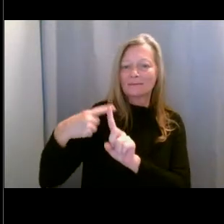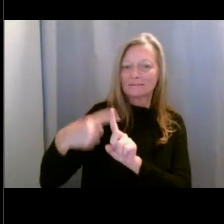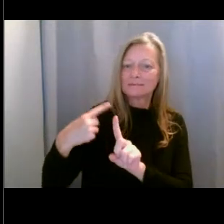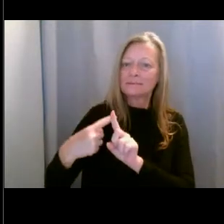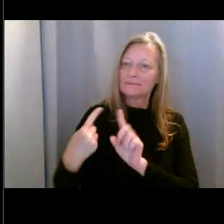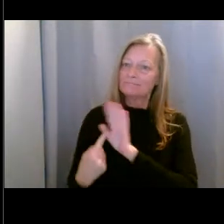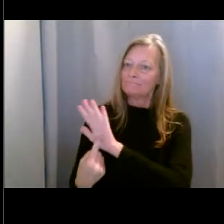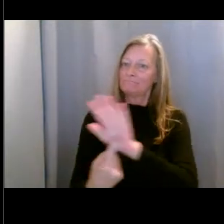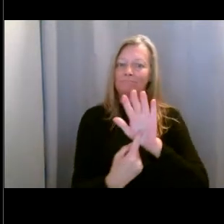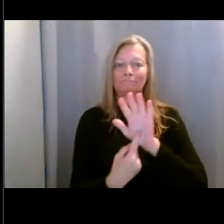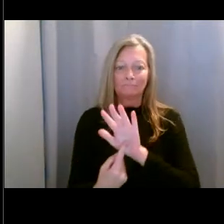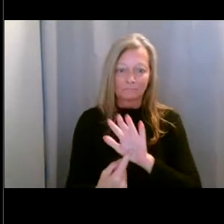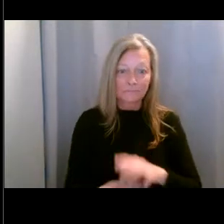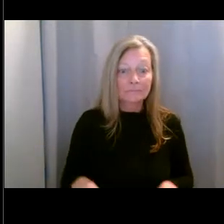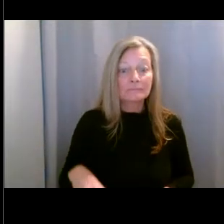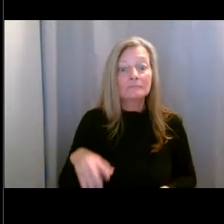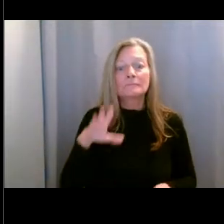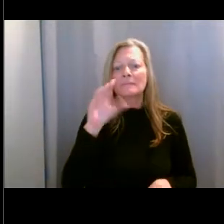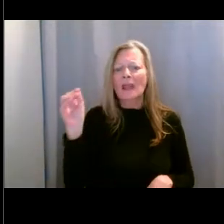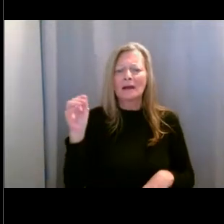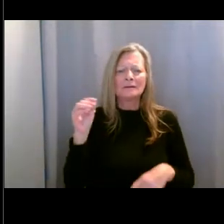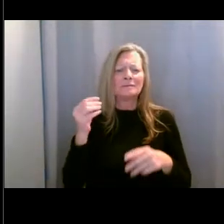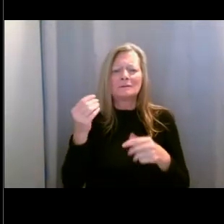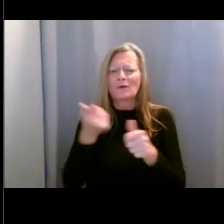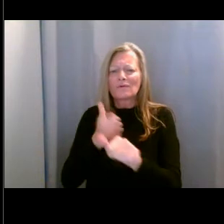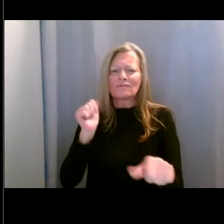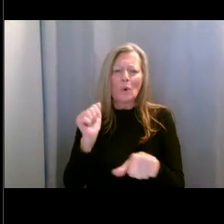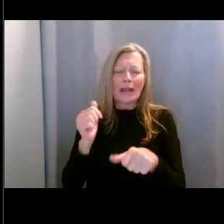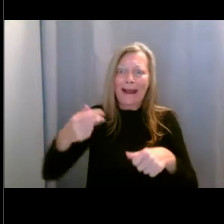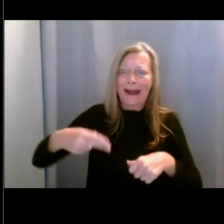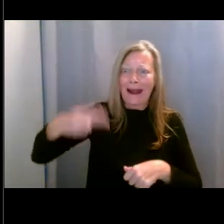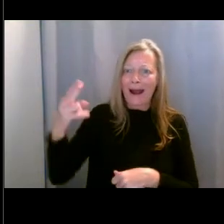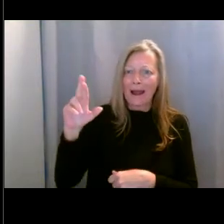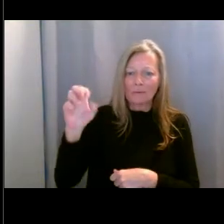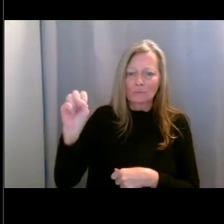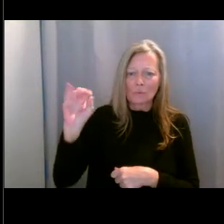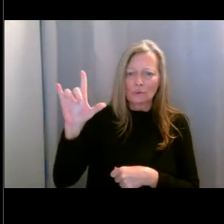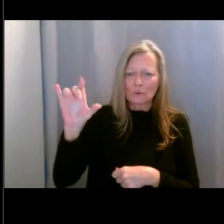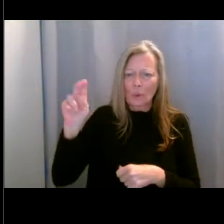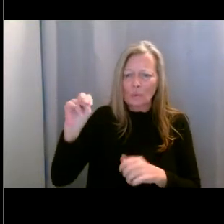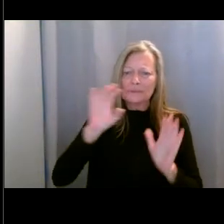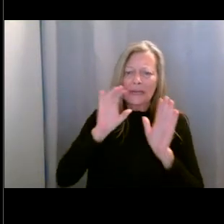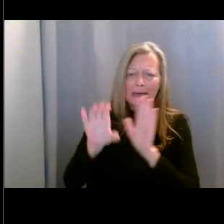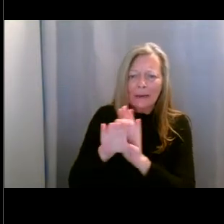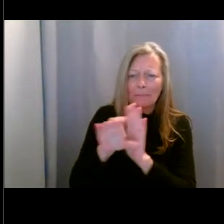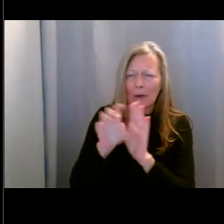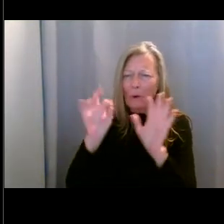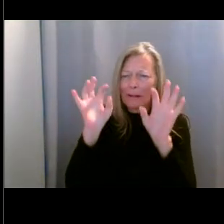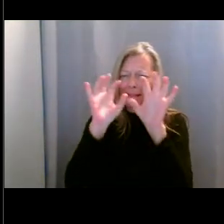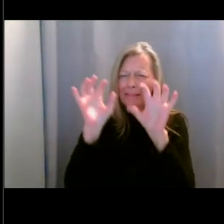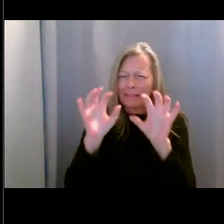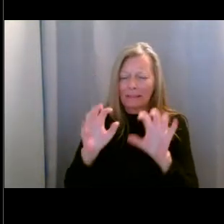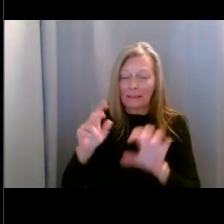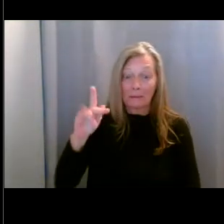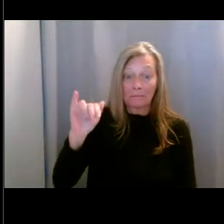without pixelation. And we don't want to stretch or skew images. And we also need to show diversity.